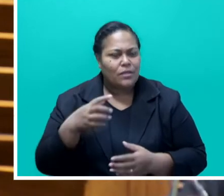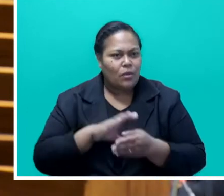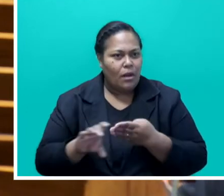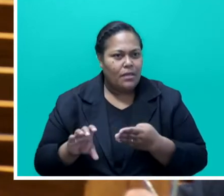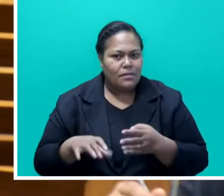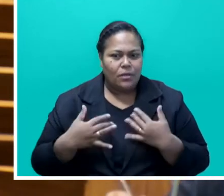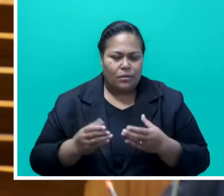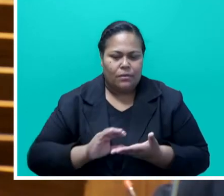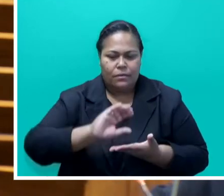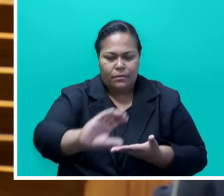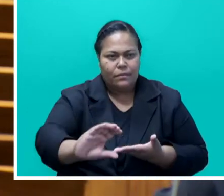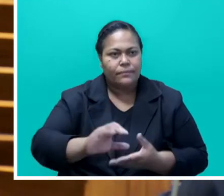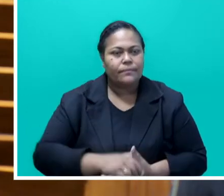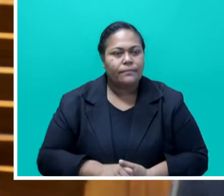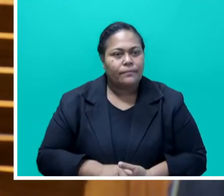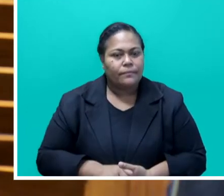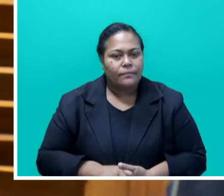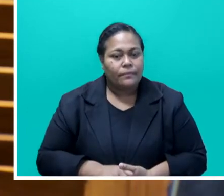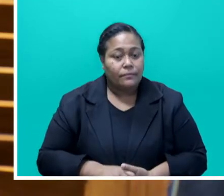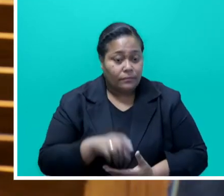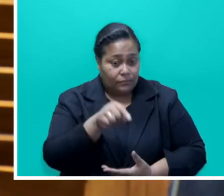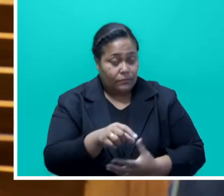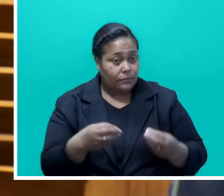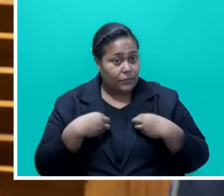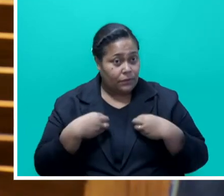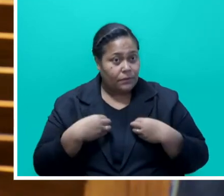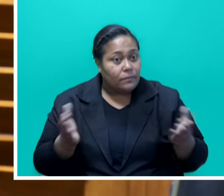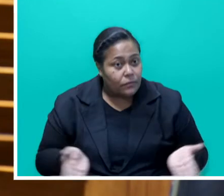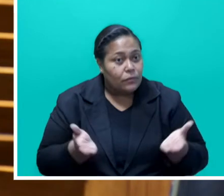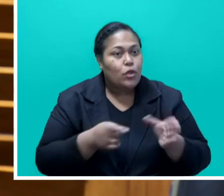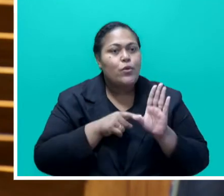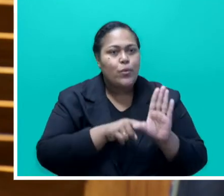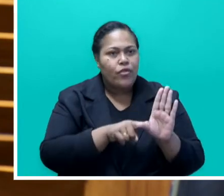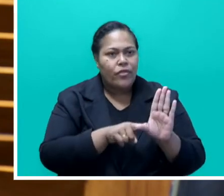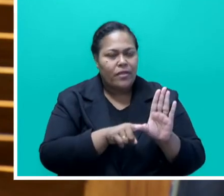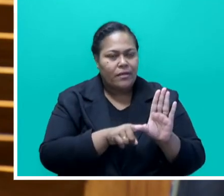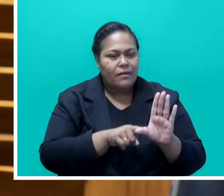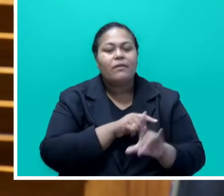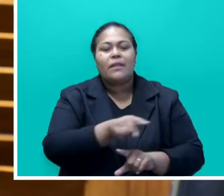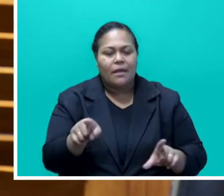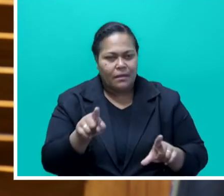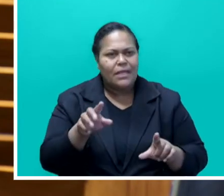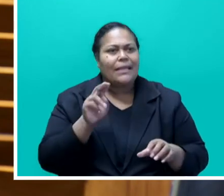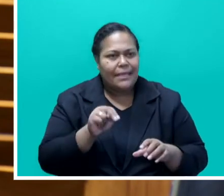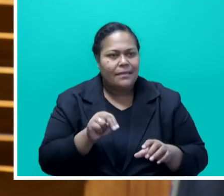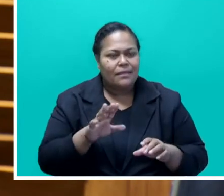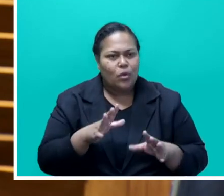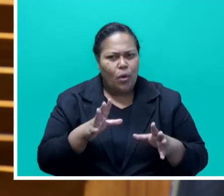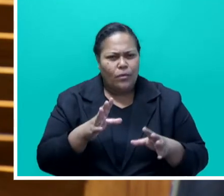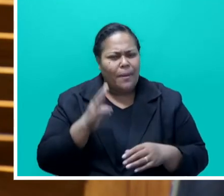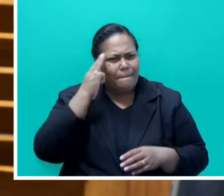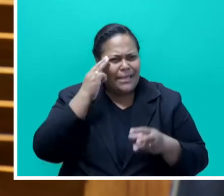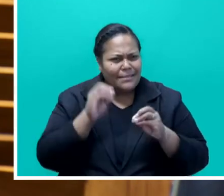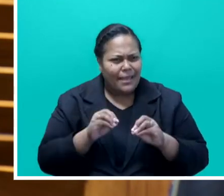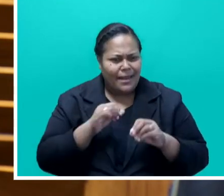This venture was set up to actually involve the youth and in the village to change their mindset and attitudes